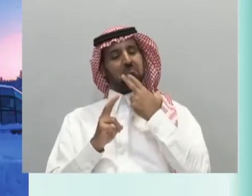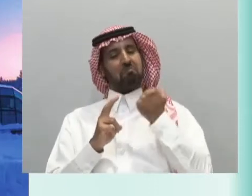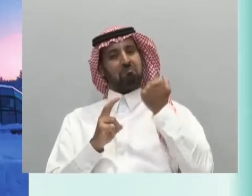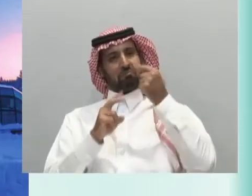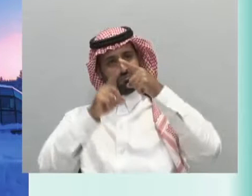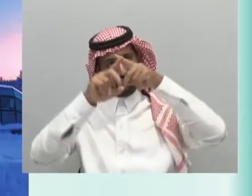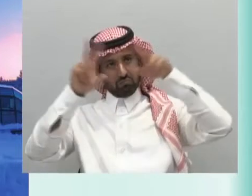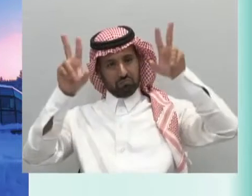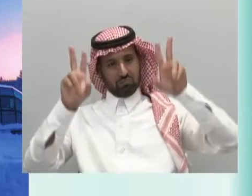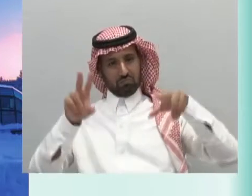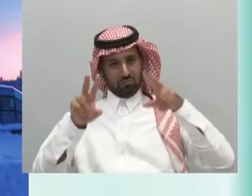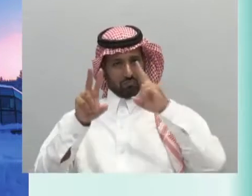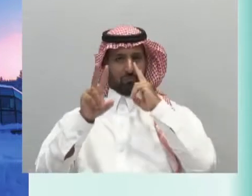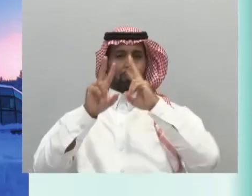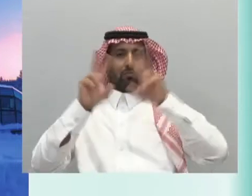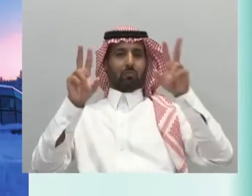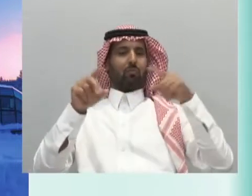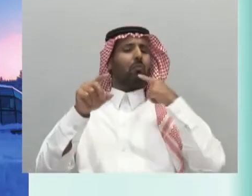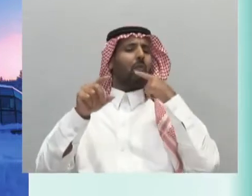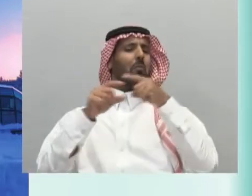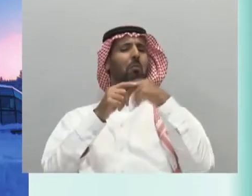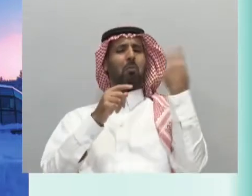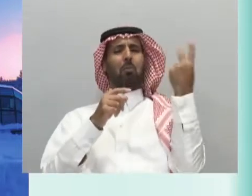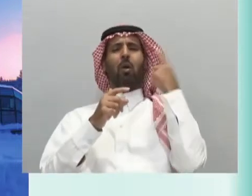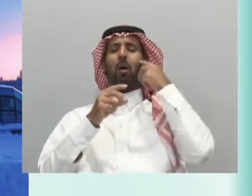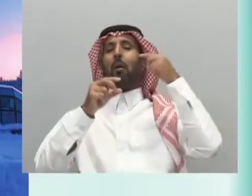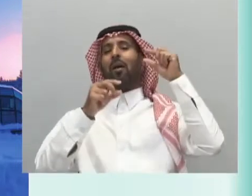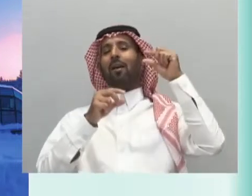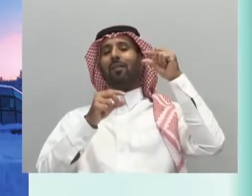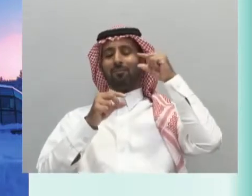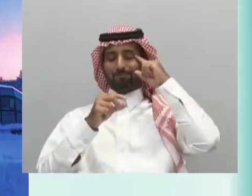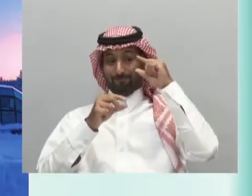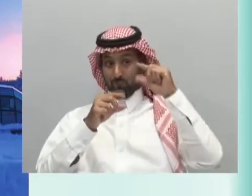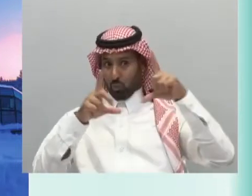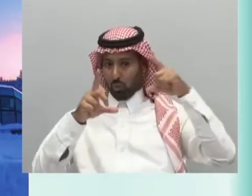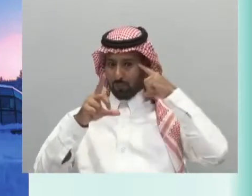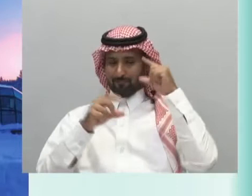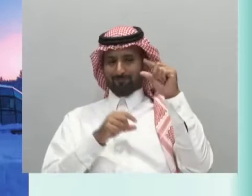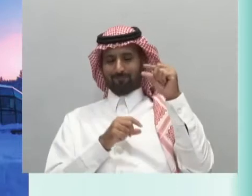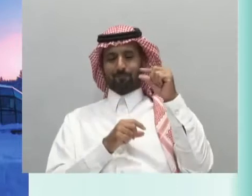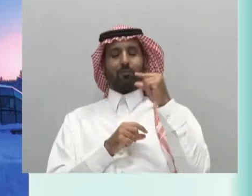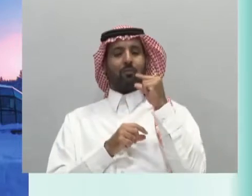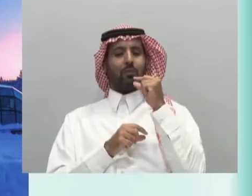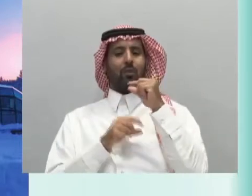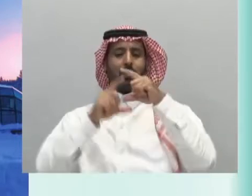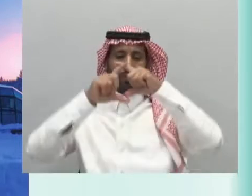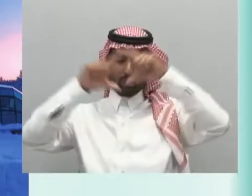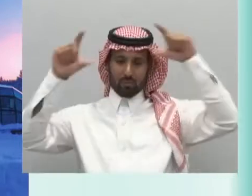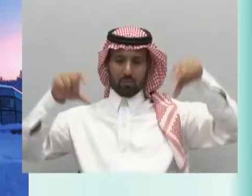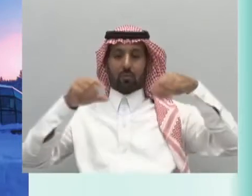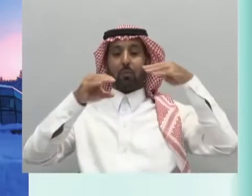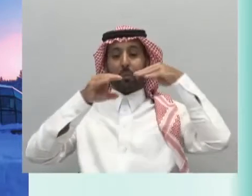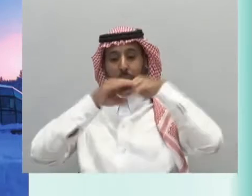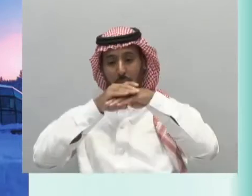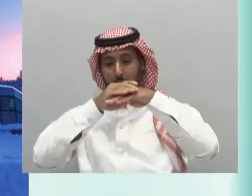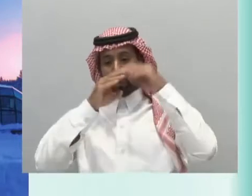two, this is called capsule. Okay, capsule, these are rooms are provided in